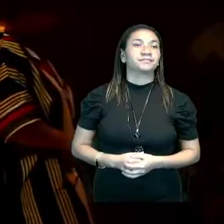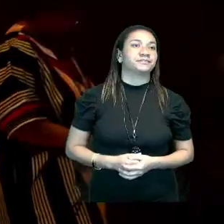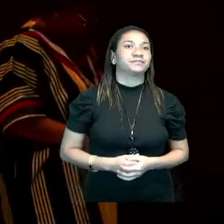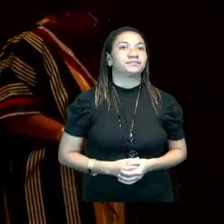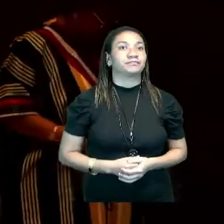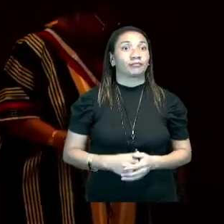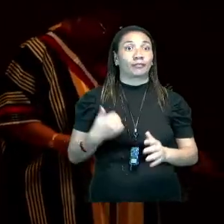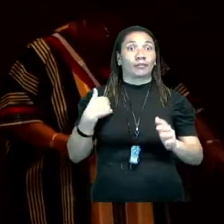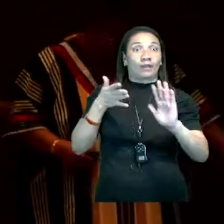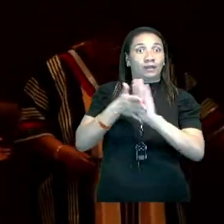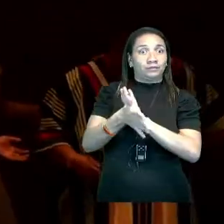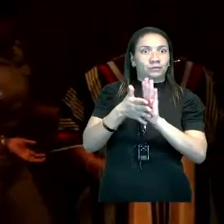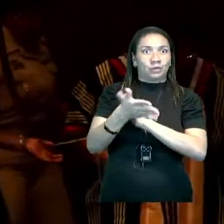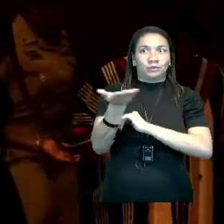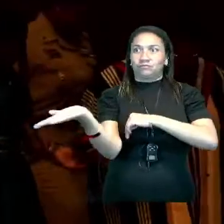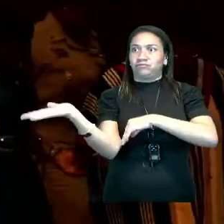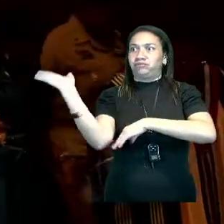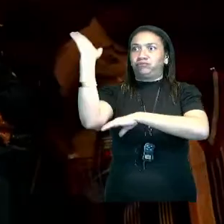wonderful session.